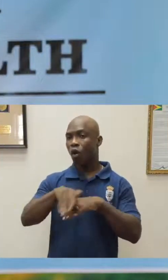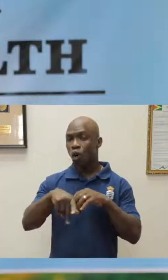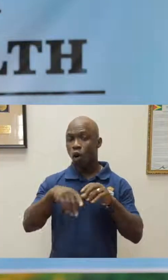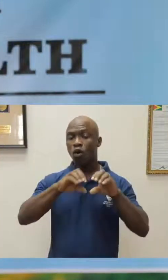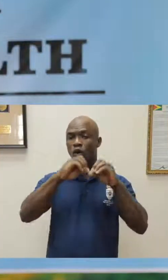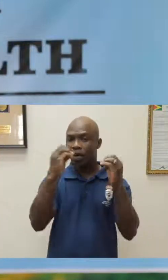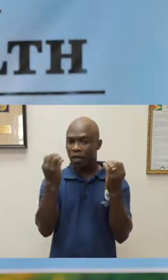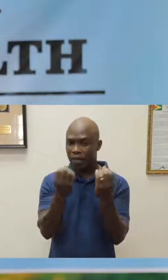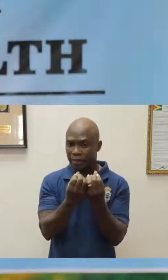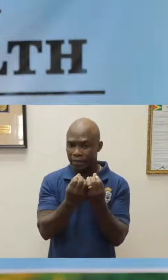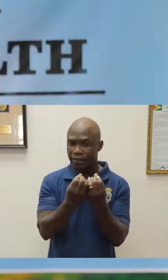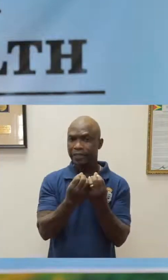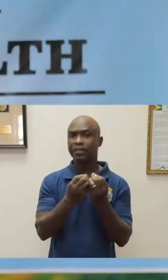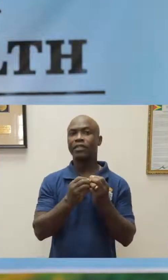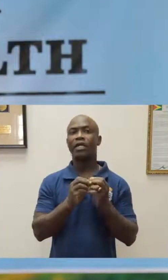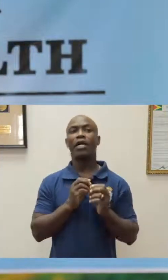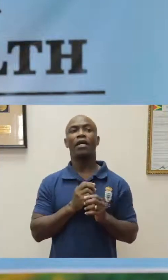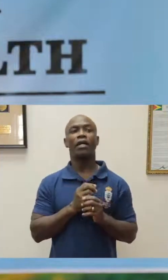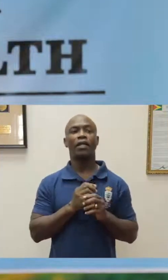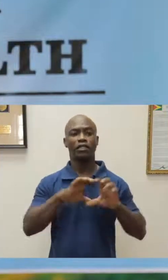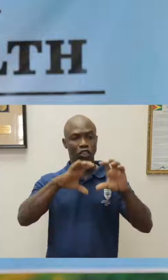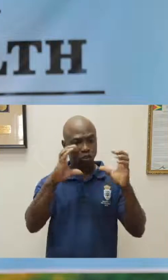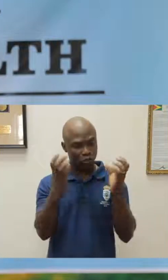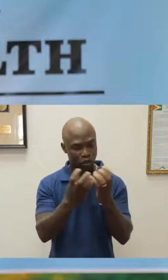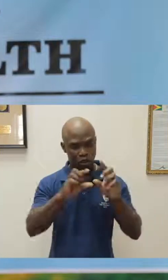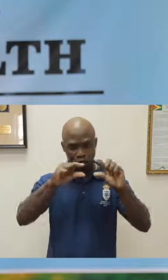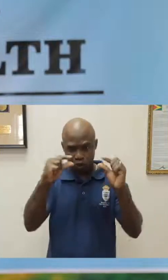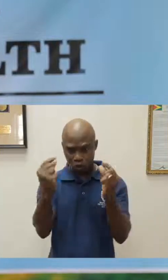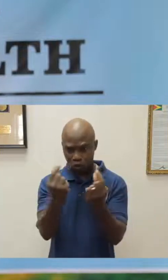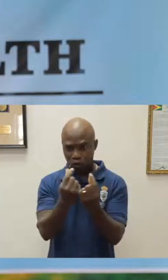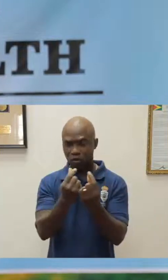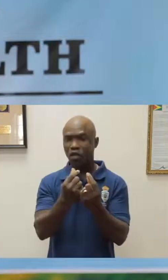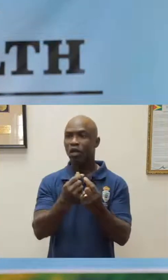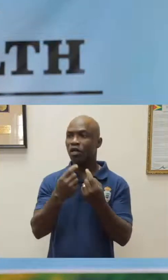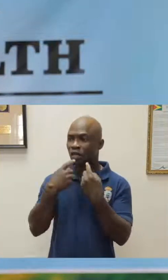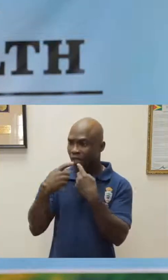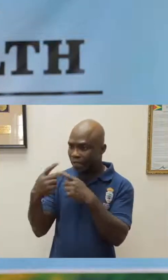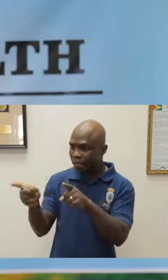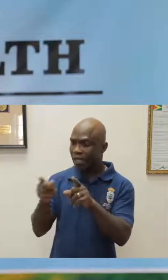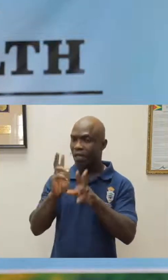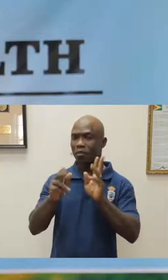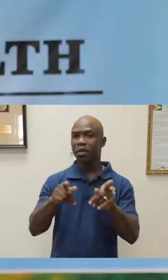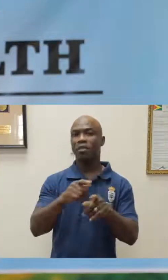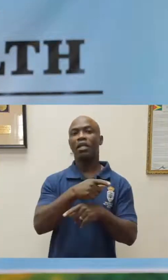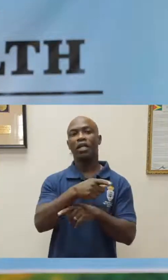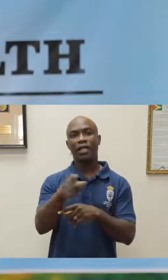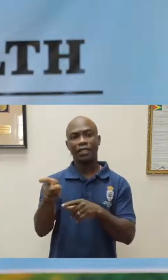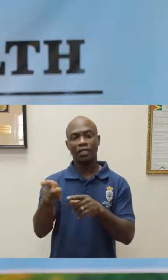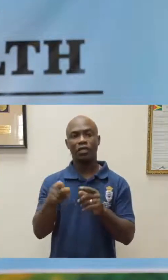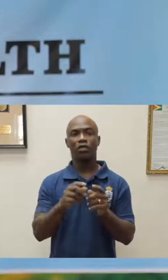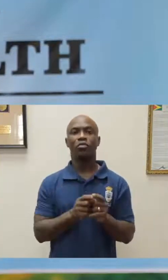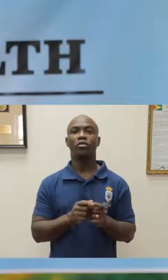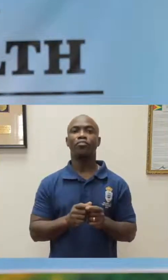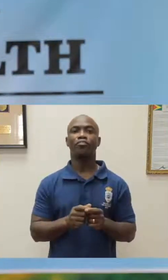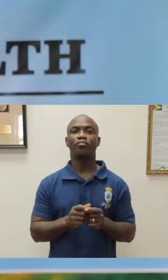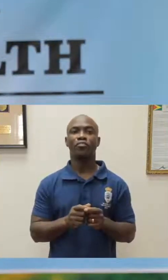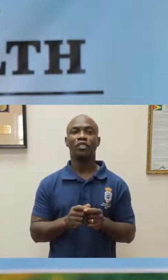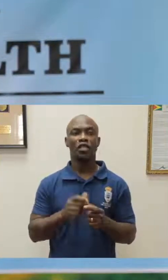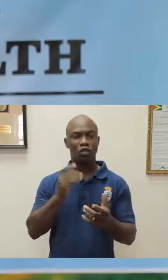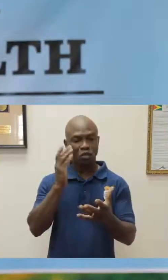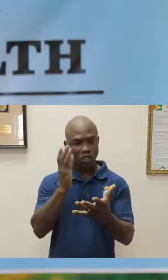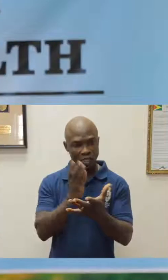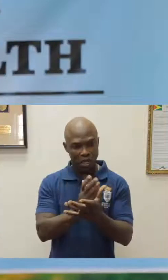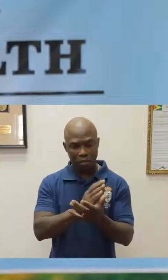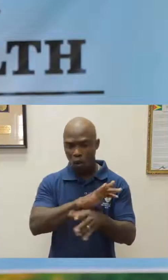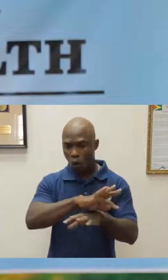and community groups to reinforce the guidelines to all residents. Reports of